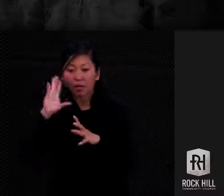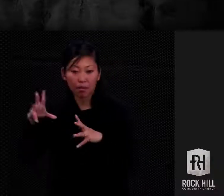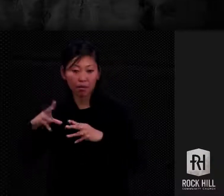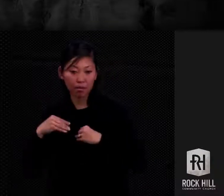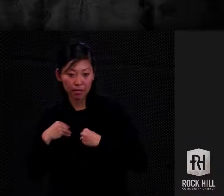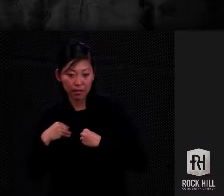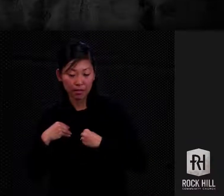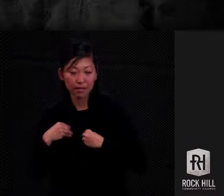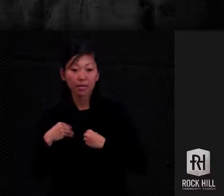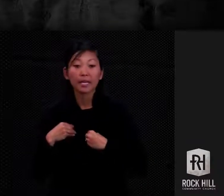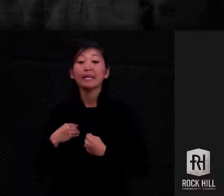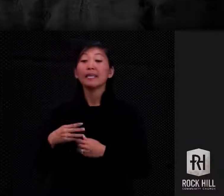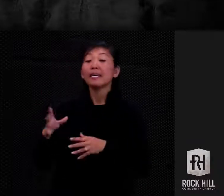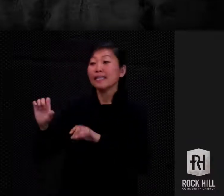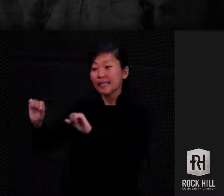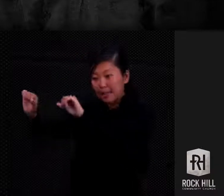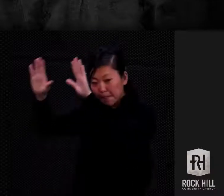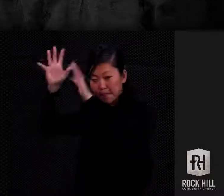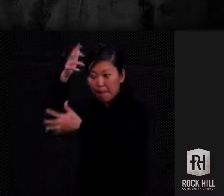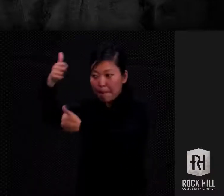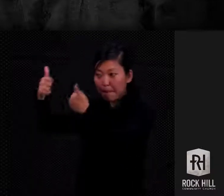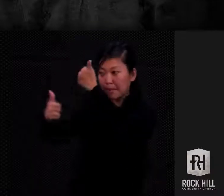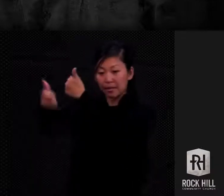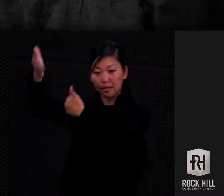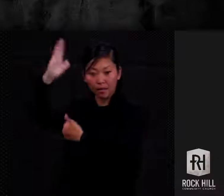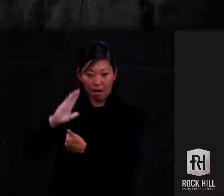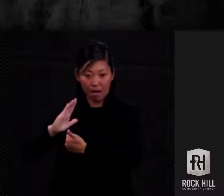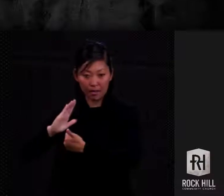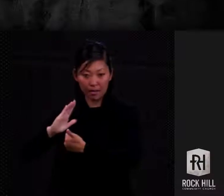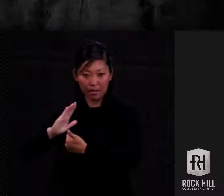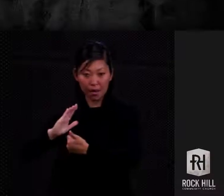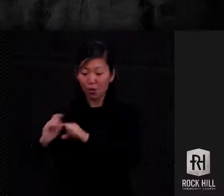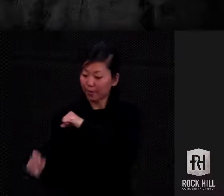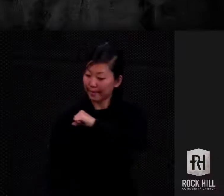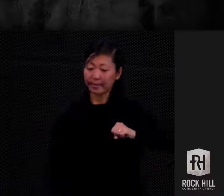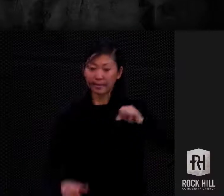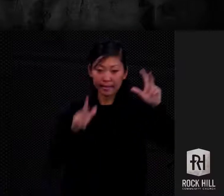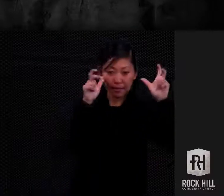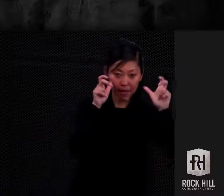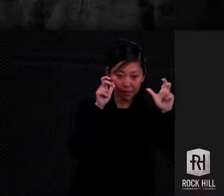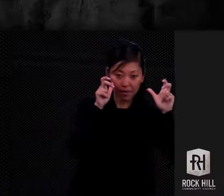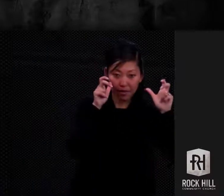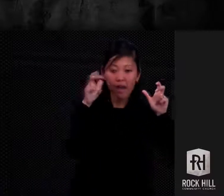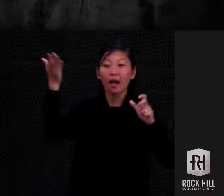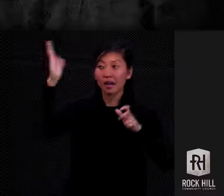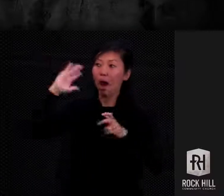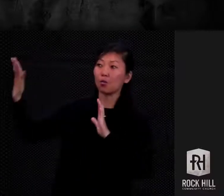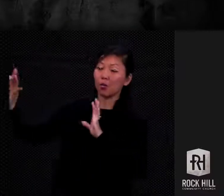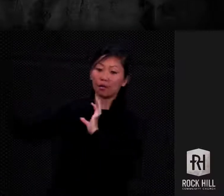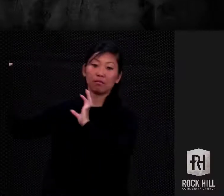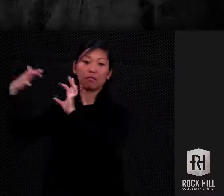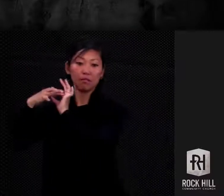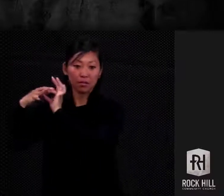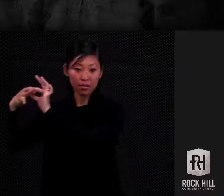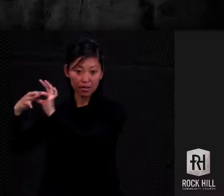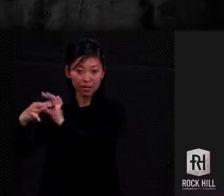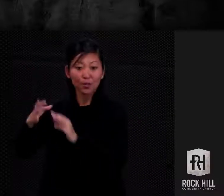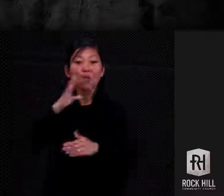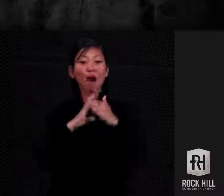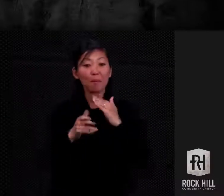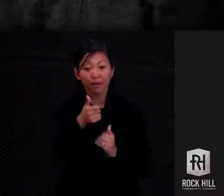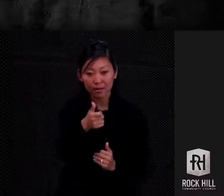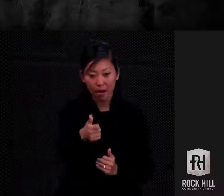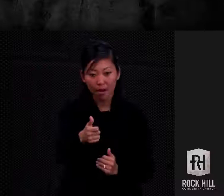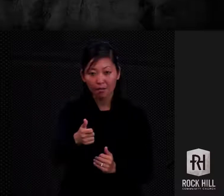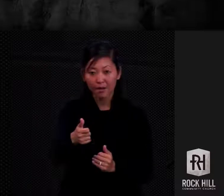and he will flee from you. God gives more grace. Humble yourself. Submit yourself to God.